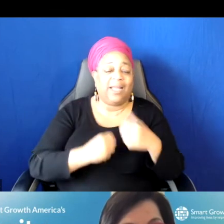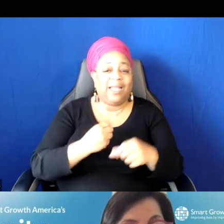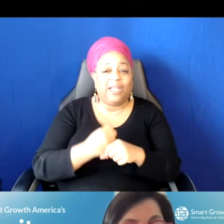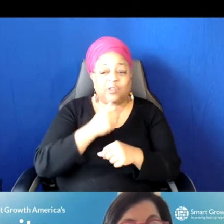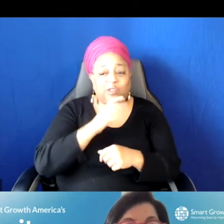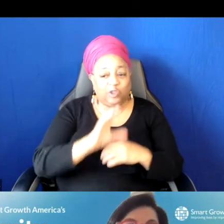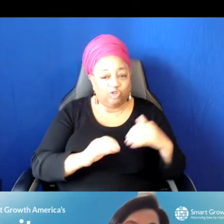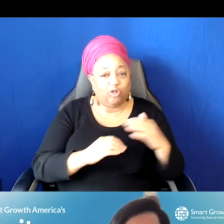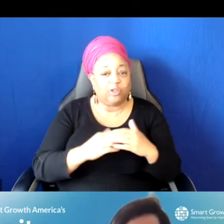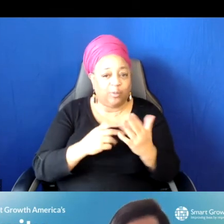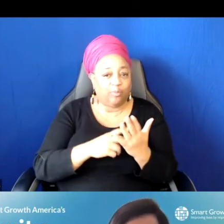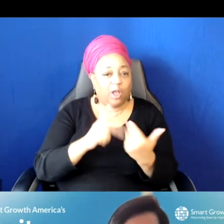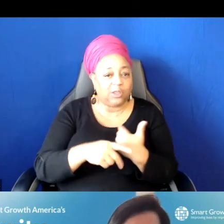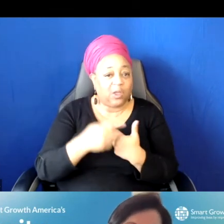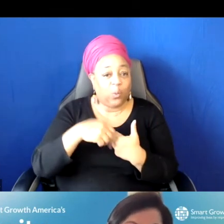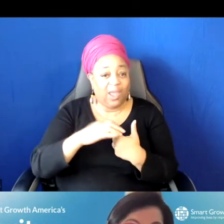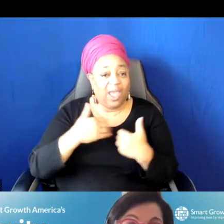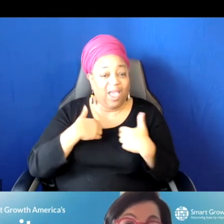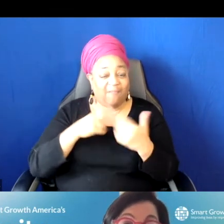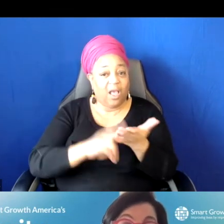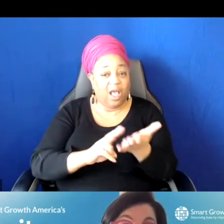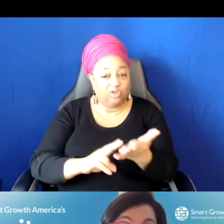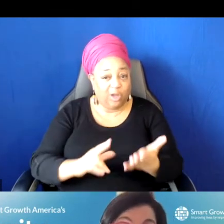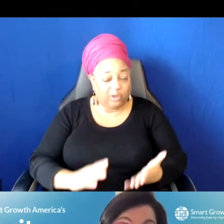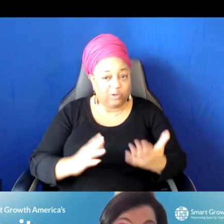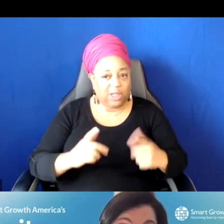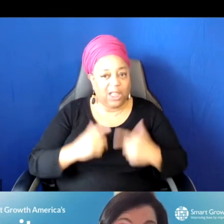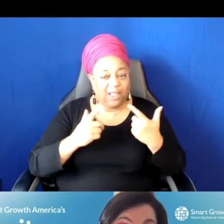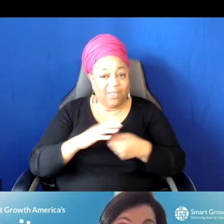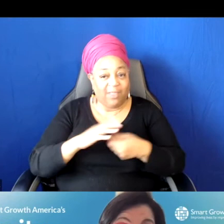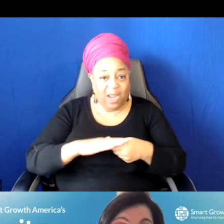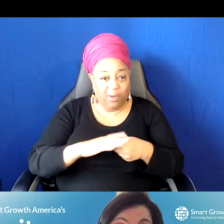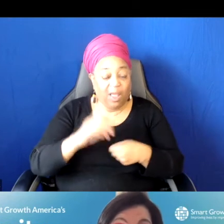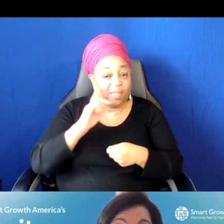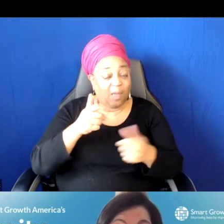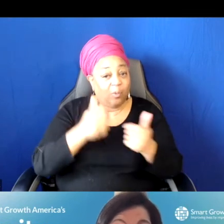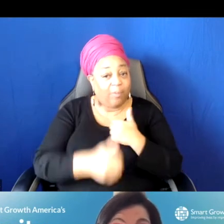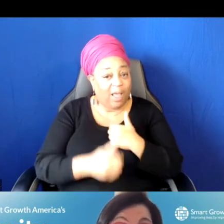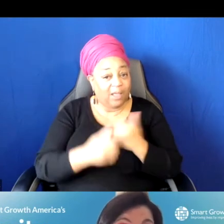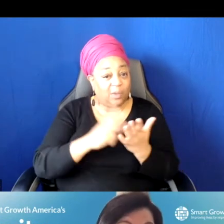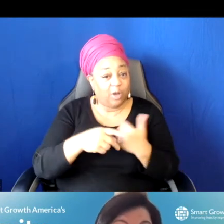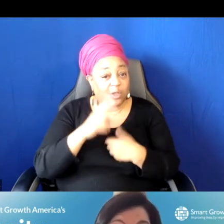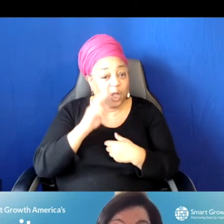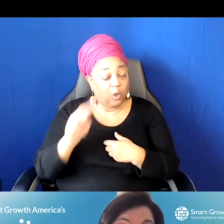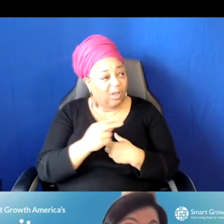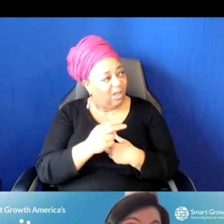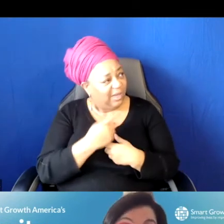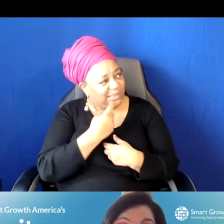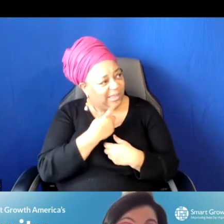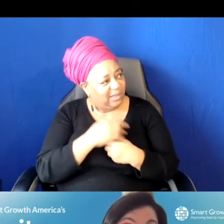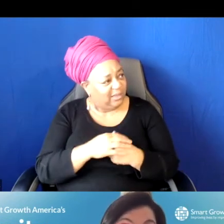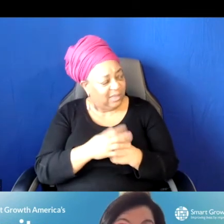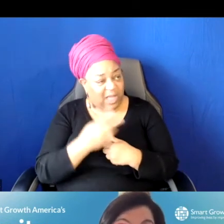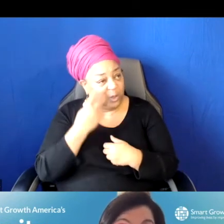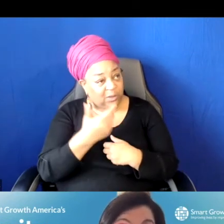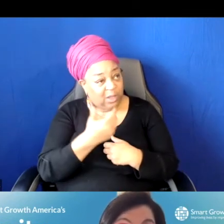pathways that we actually have contractors that live in the neighborhood that will pass by a project and look at it and they'll be like, I don't see no Black people